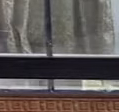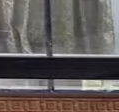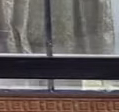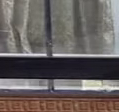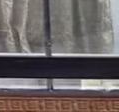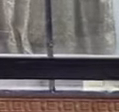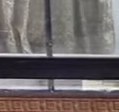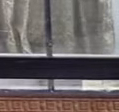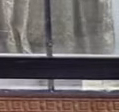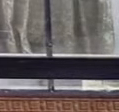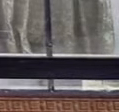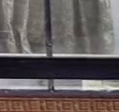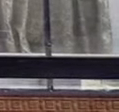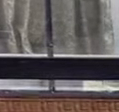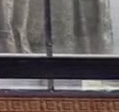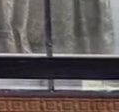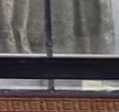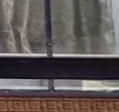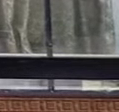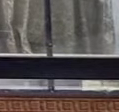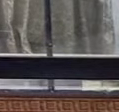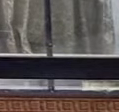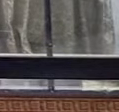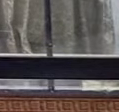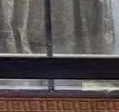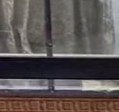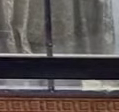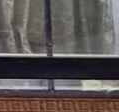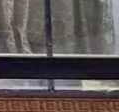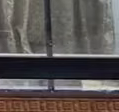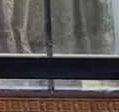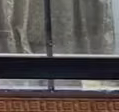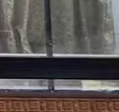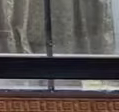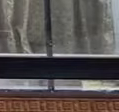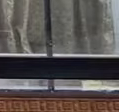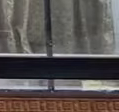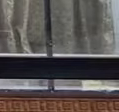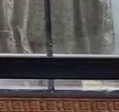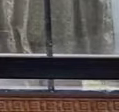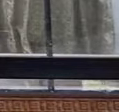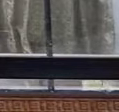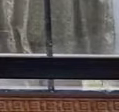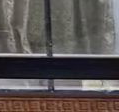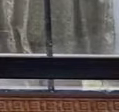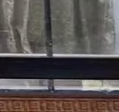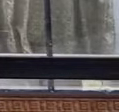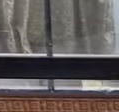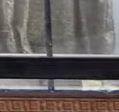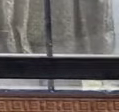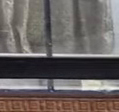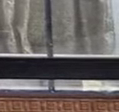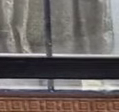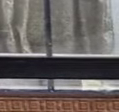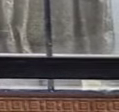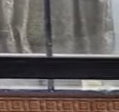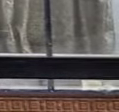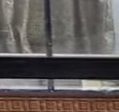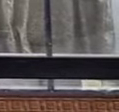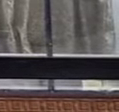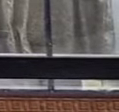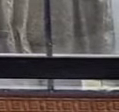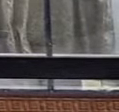we are consistent and when we are true to our first fruit commitment. Just like in our church, I found it's a great,